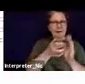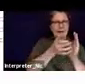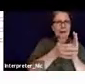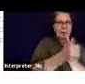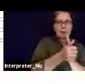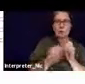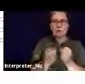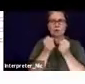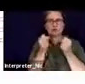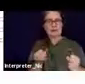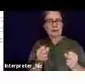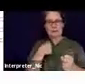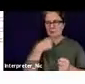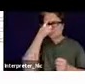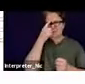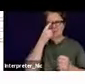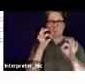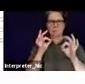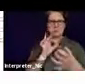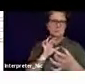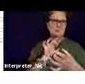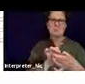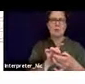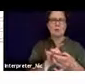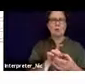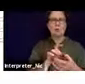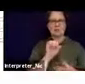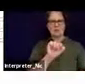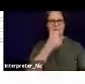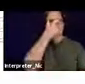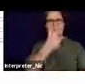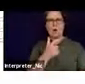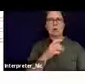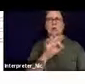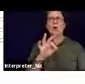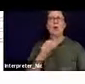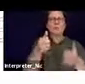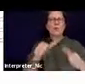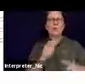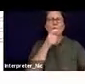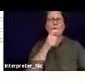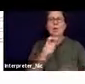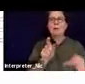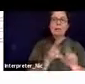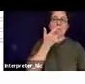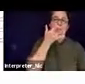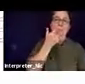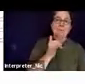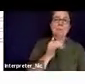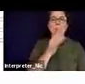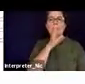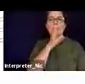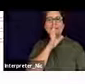be pertinent to the role. But don't use words like, you know, unfortunately or sadly or suffering.